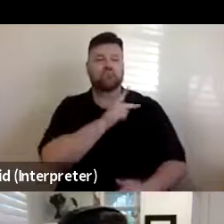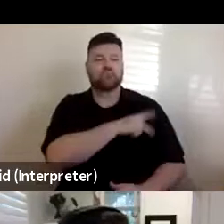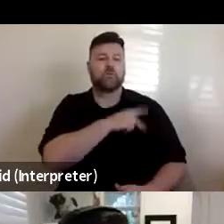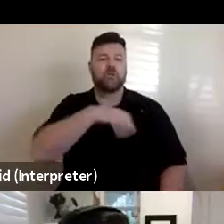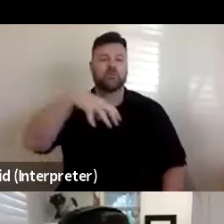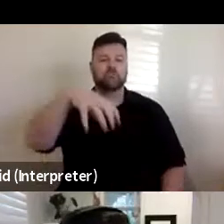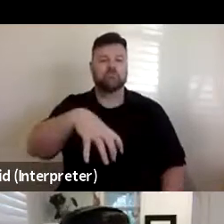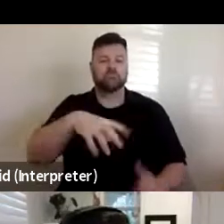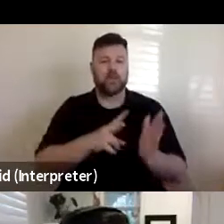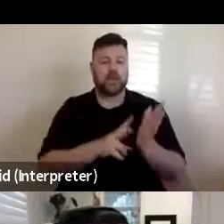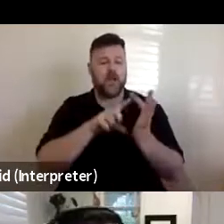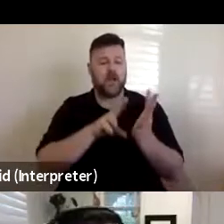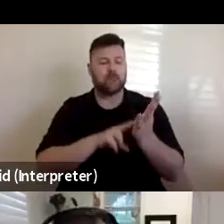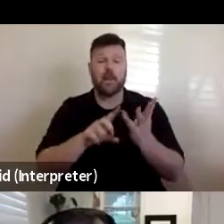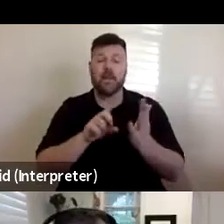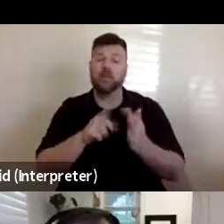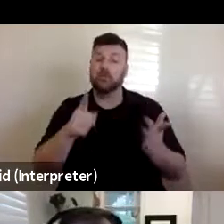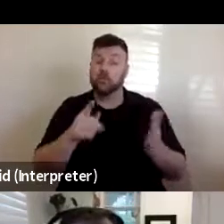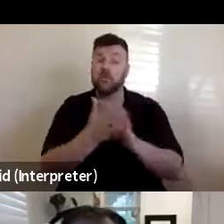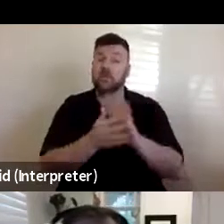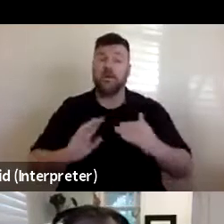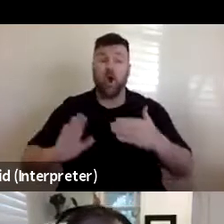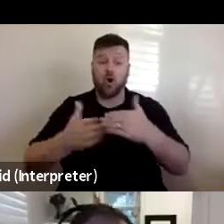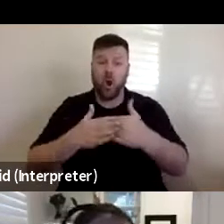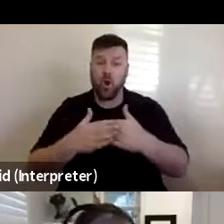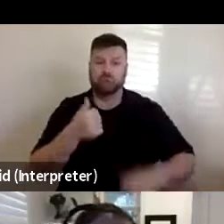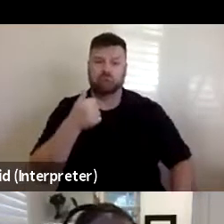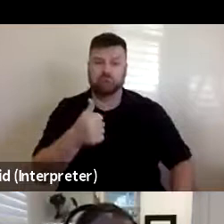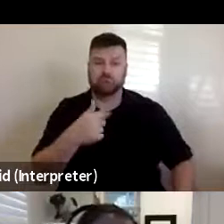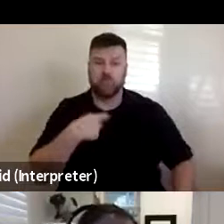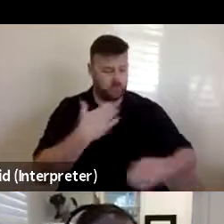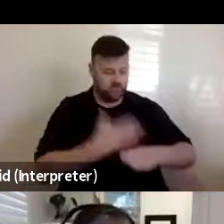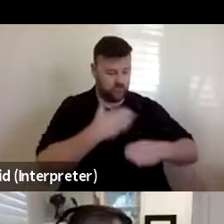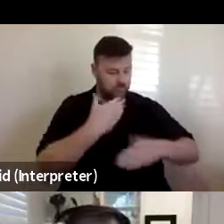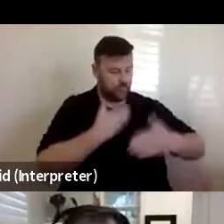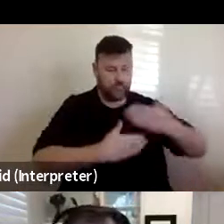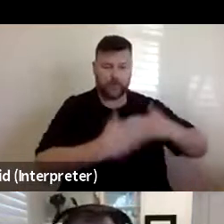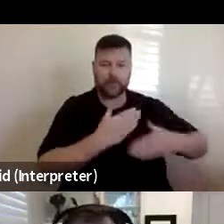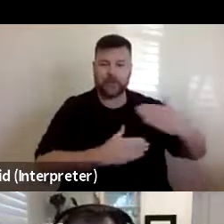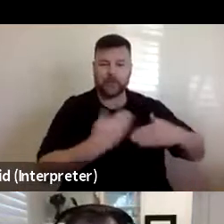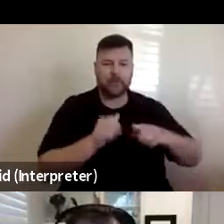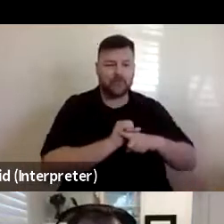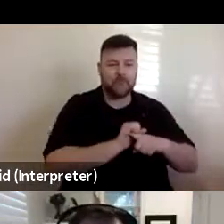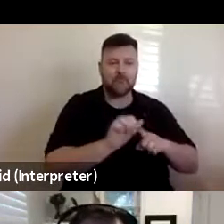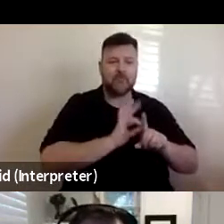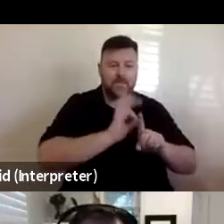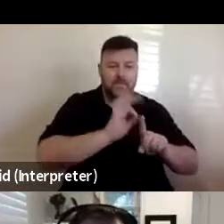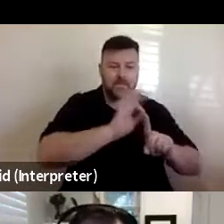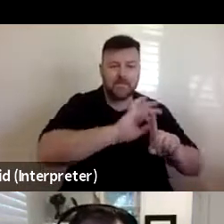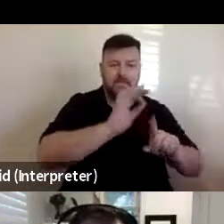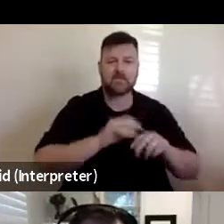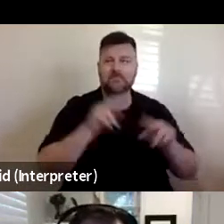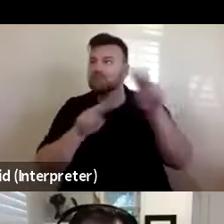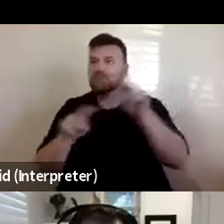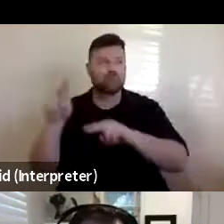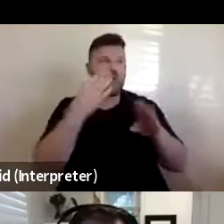closed has given me time to get on with some of the stuff that needs to be done, identify some of the improvements that need to